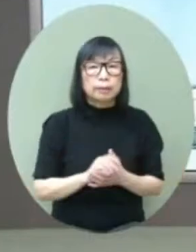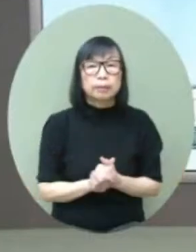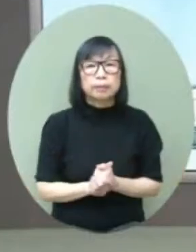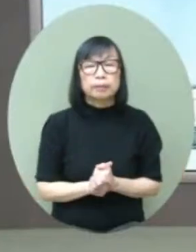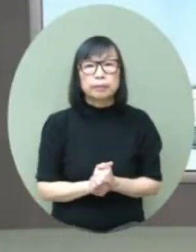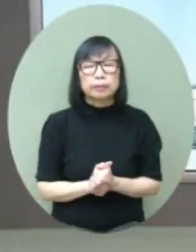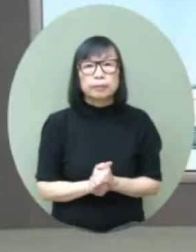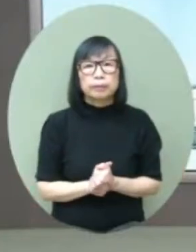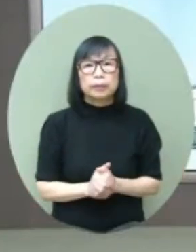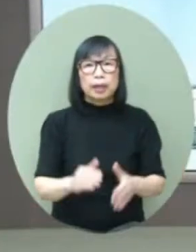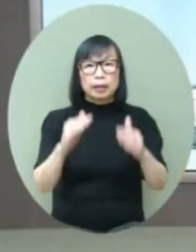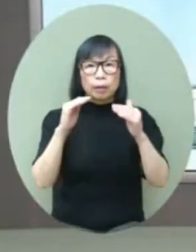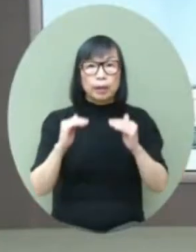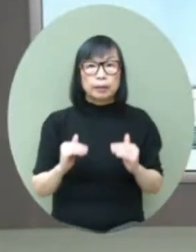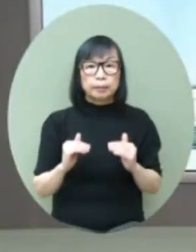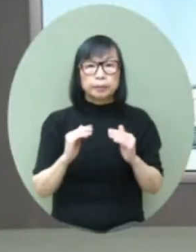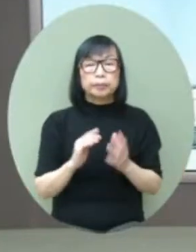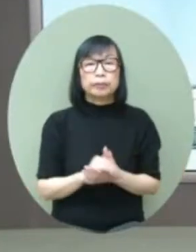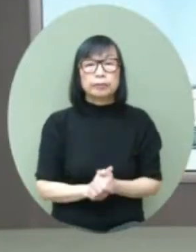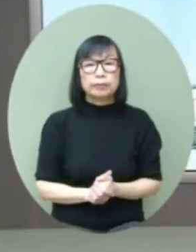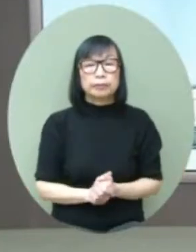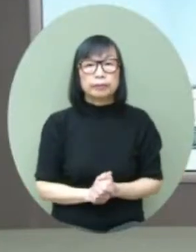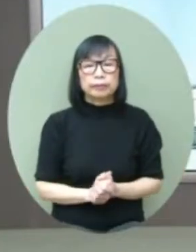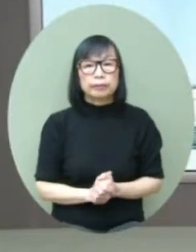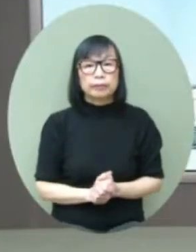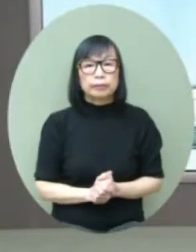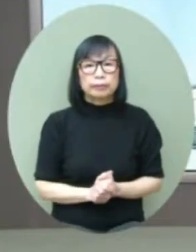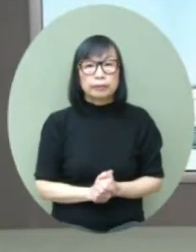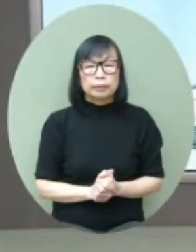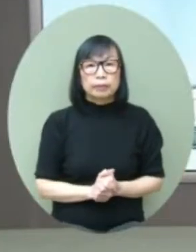to be sent to the quarantine facility.